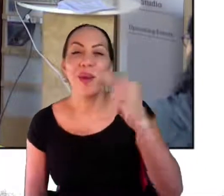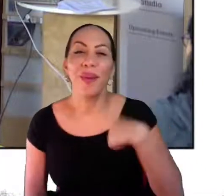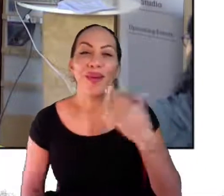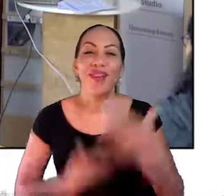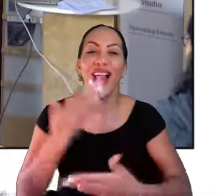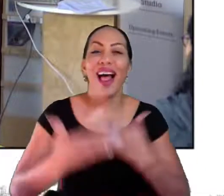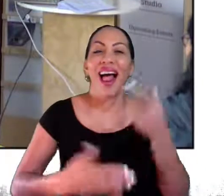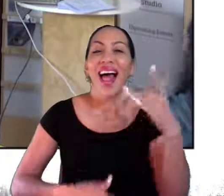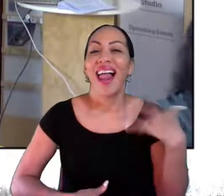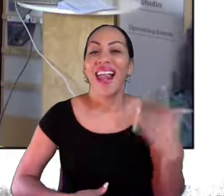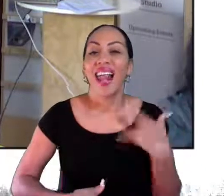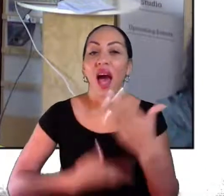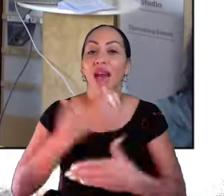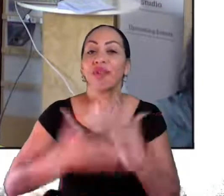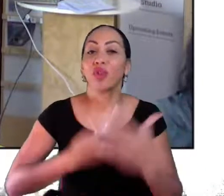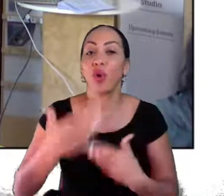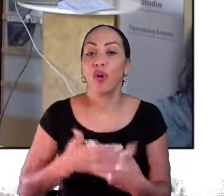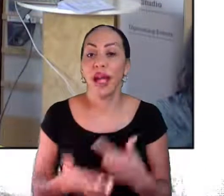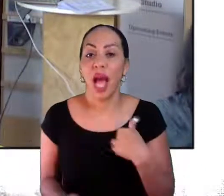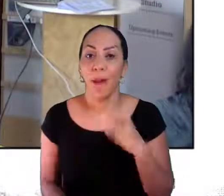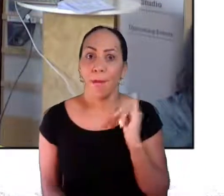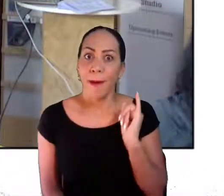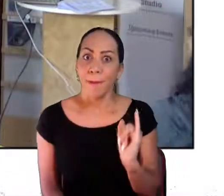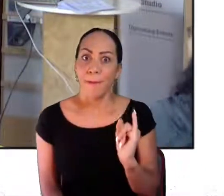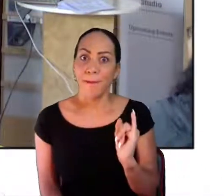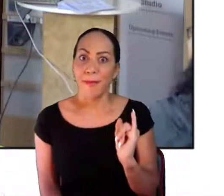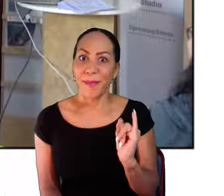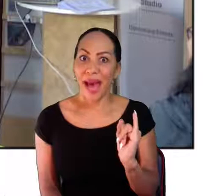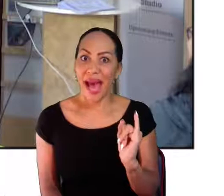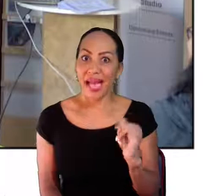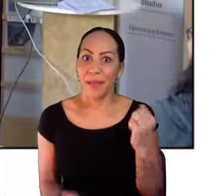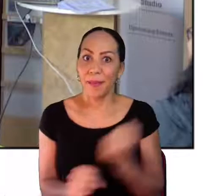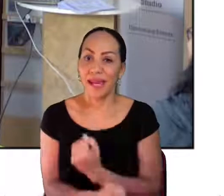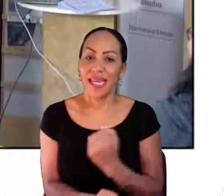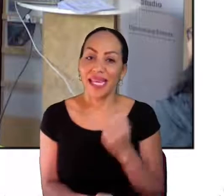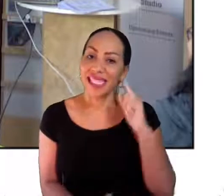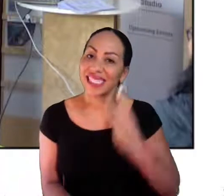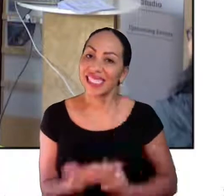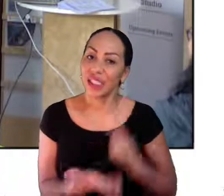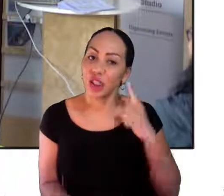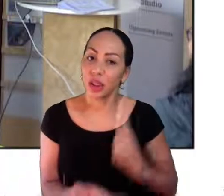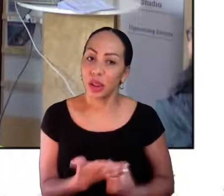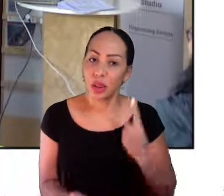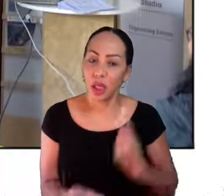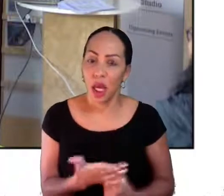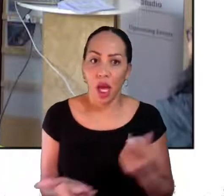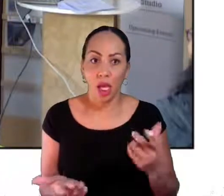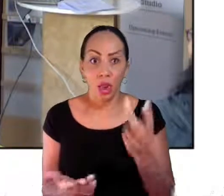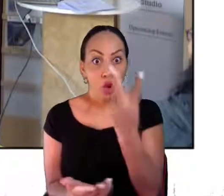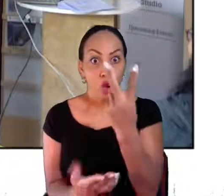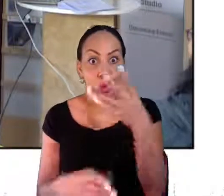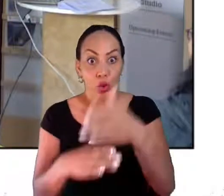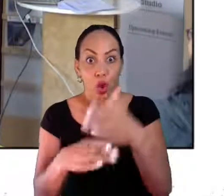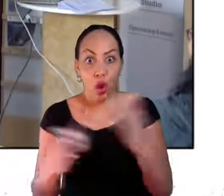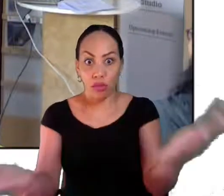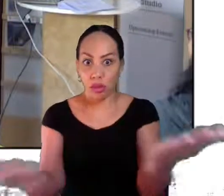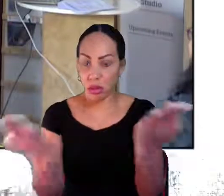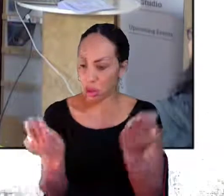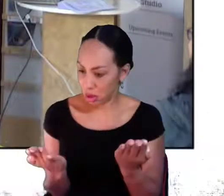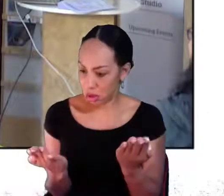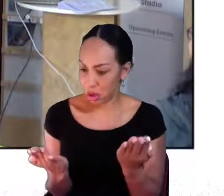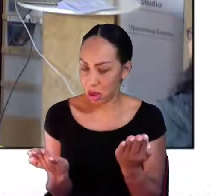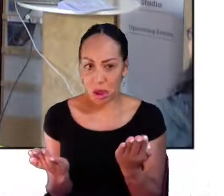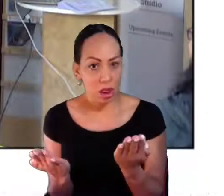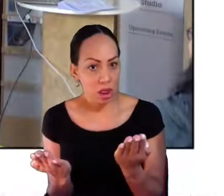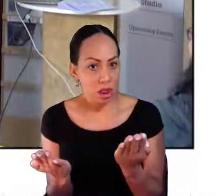making decisions, right? And I got offered another job at the same time as this one, and I was finding it really difficult to work out what it was I was going to do.